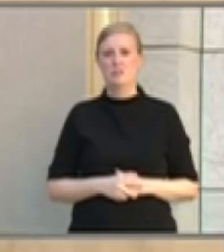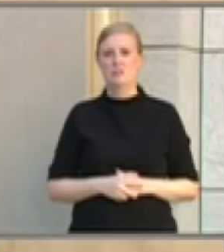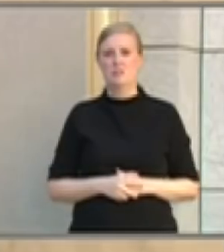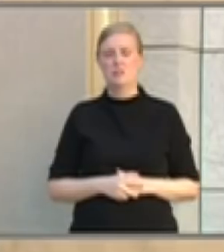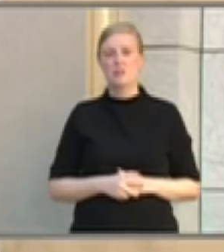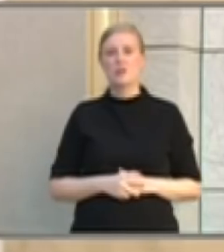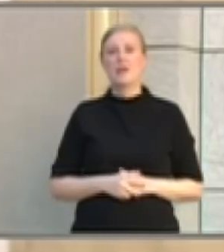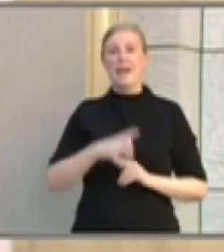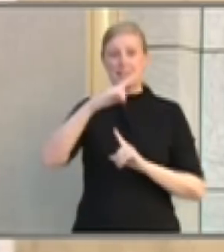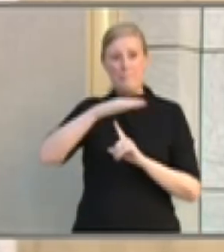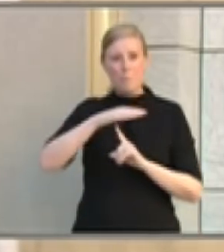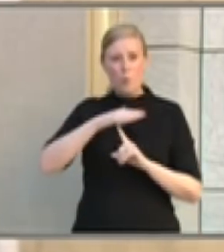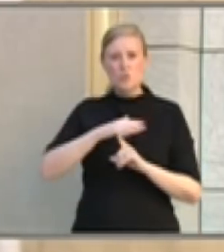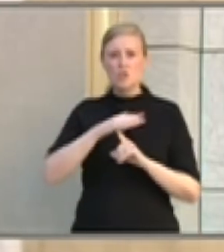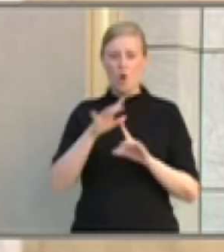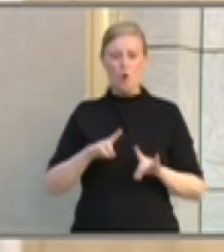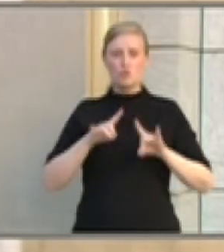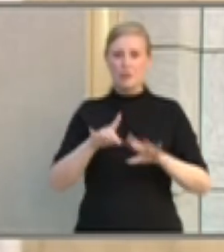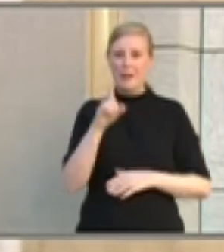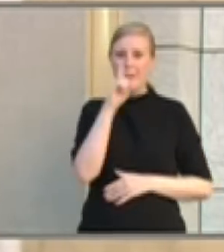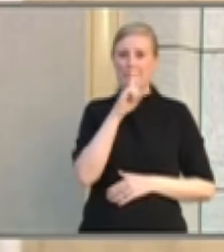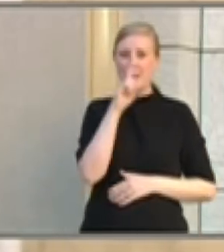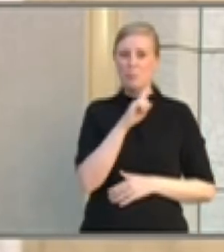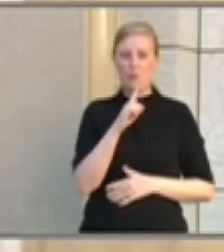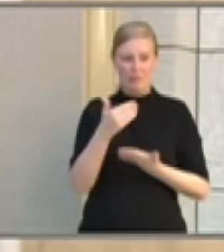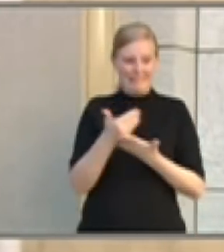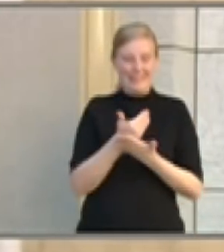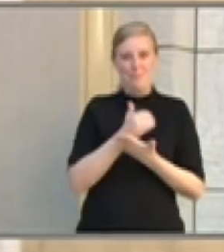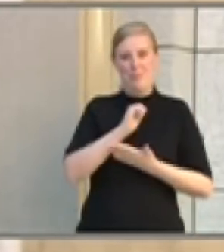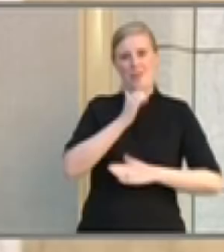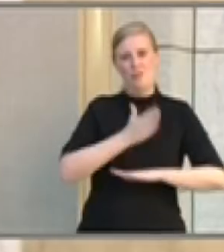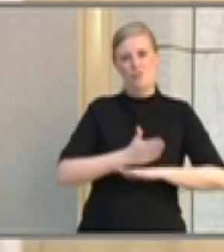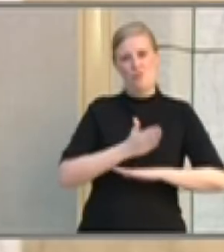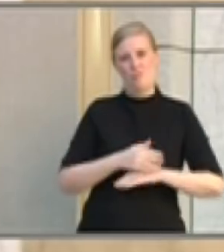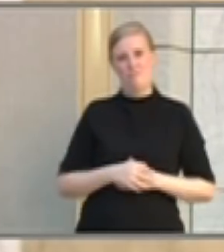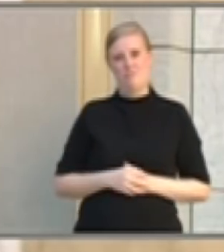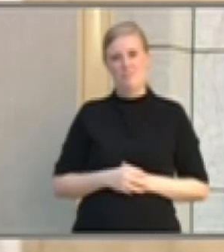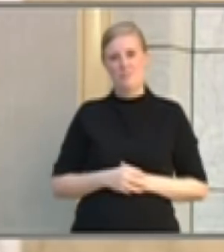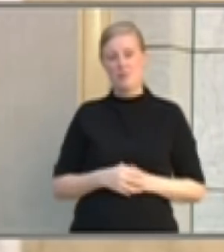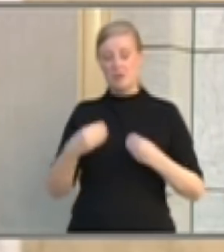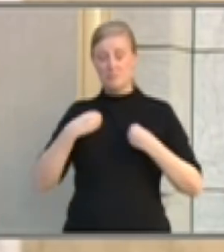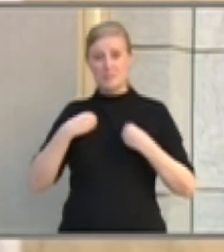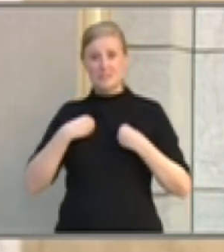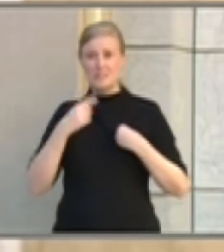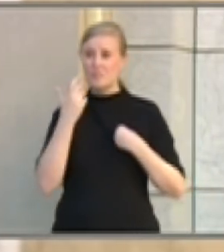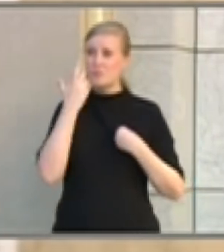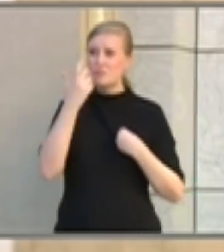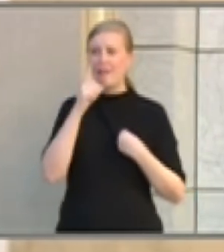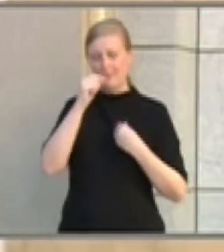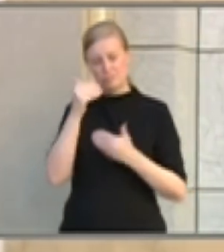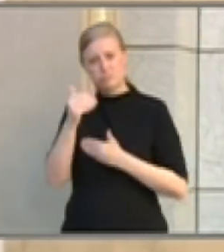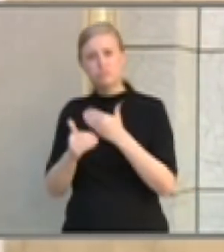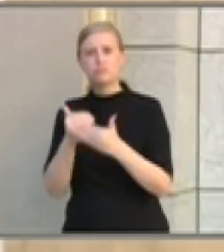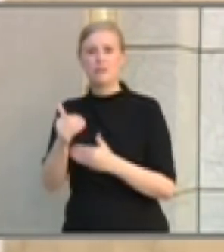and Australian businesses in business. This has seen the government join with the banks to